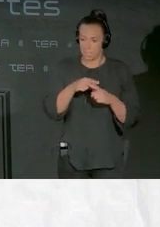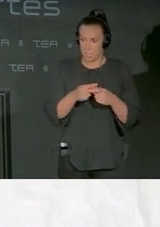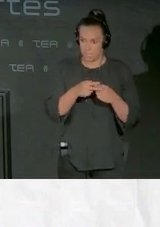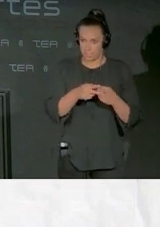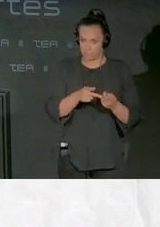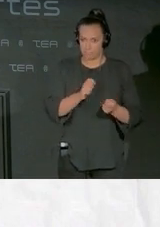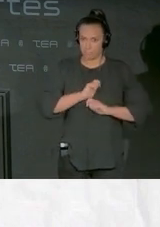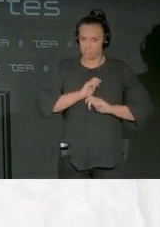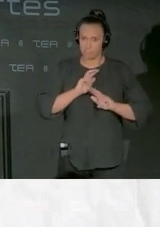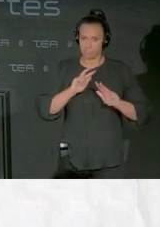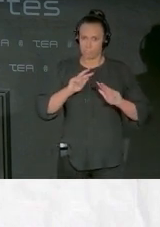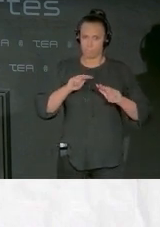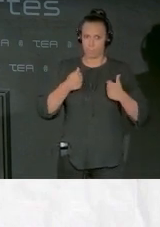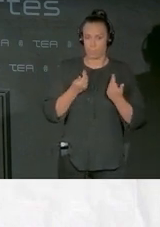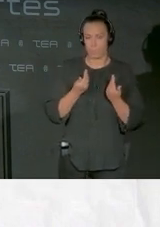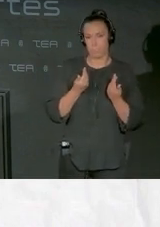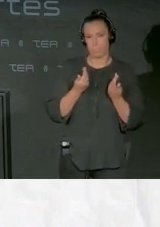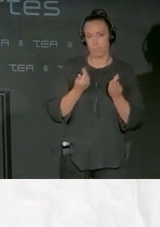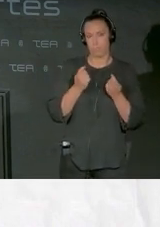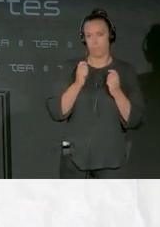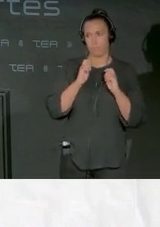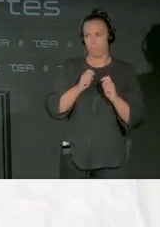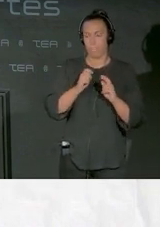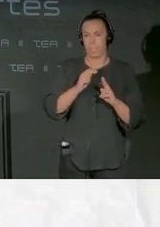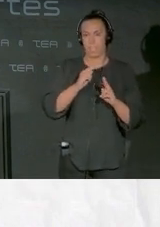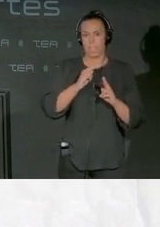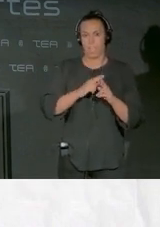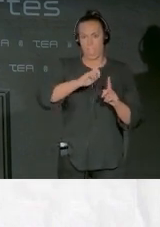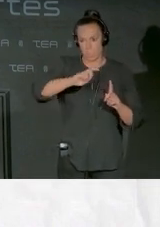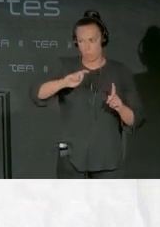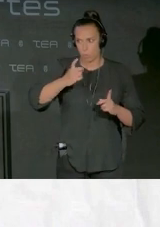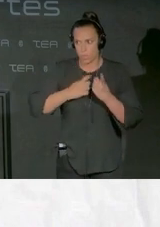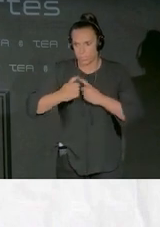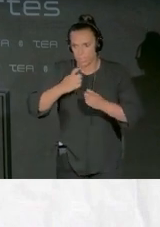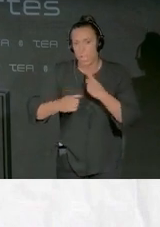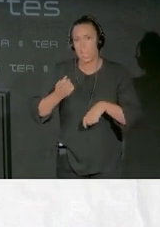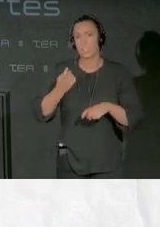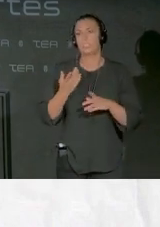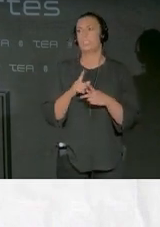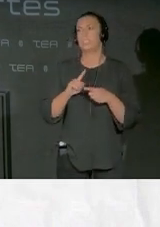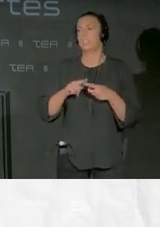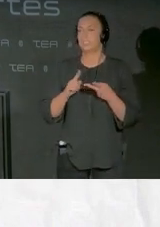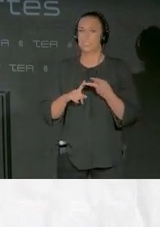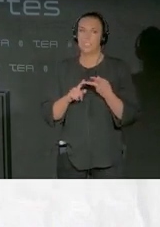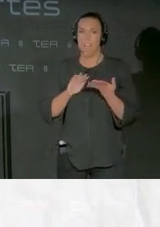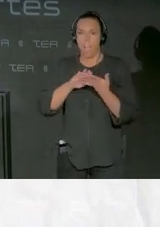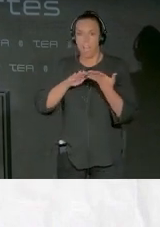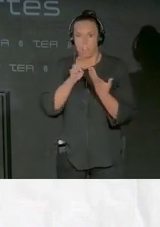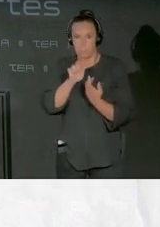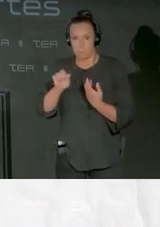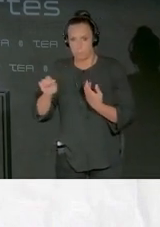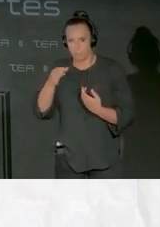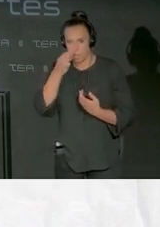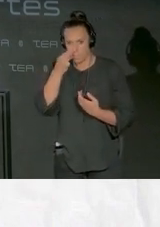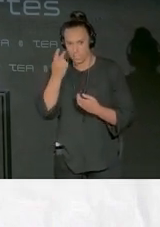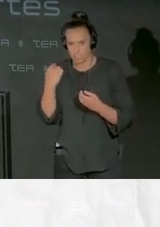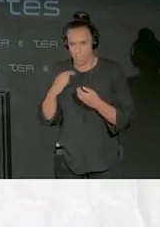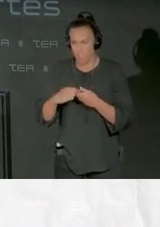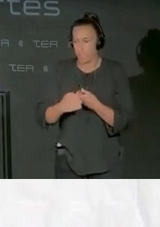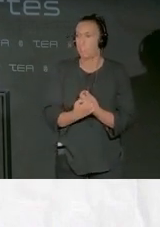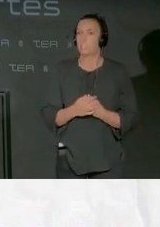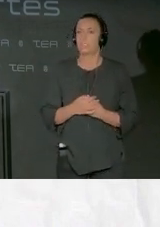1 to 2 hour conversations with up to sort of 30, 40 individuals with breakout groups, speakers, and different sorts